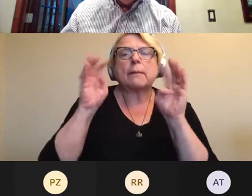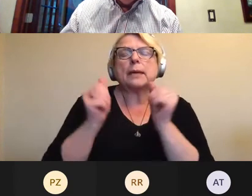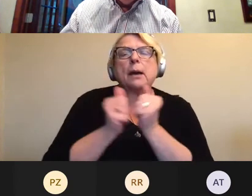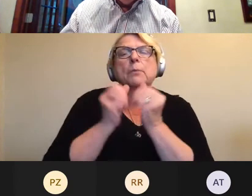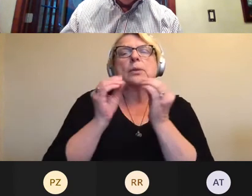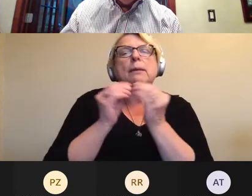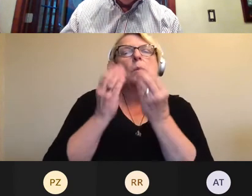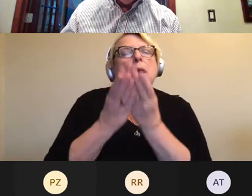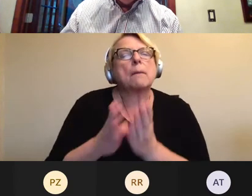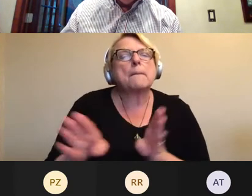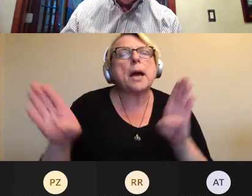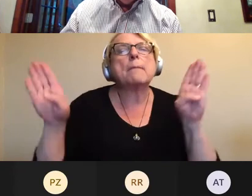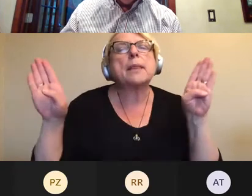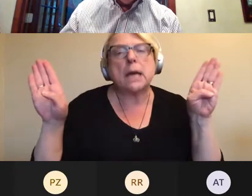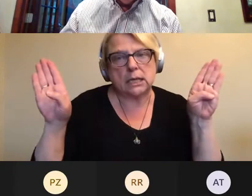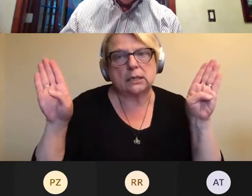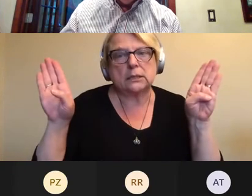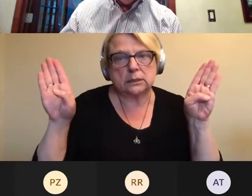public